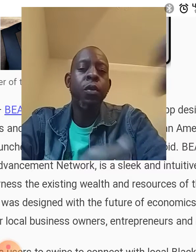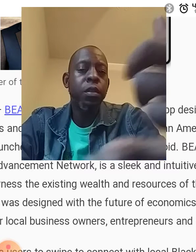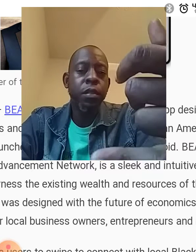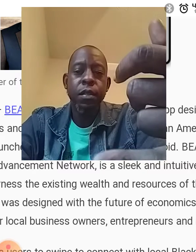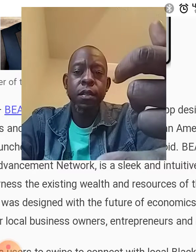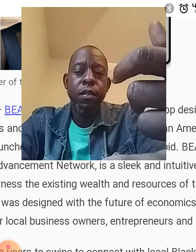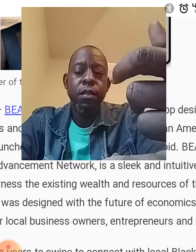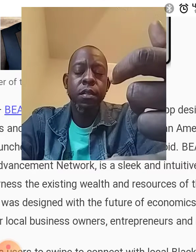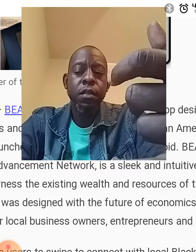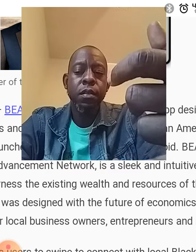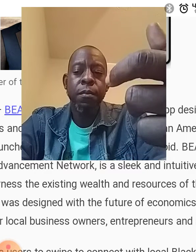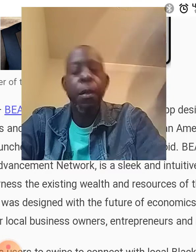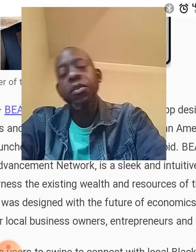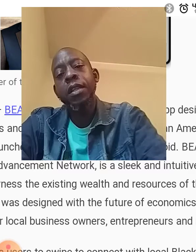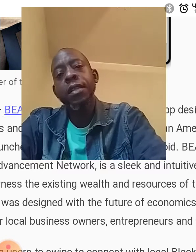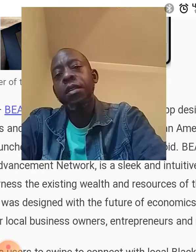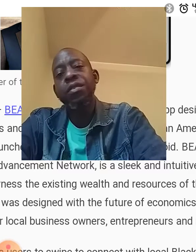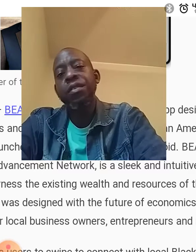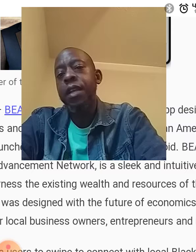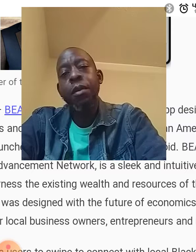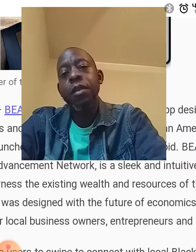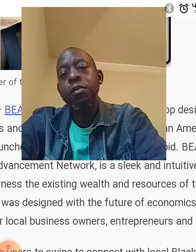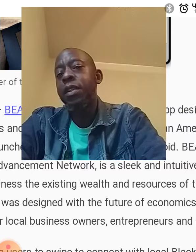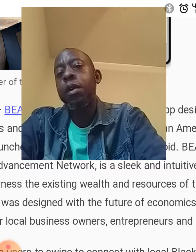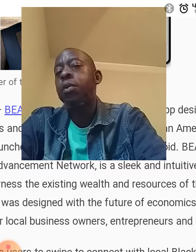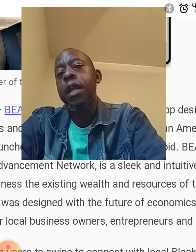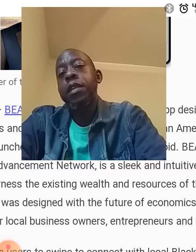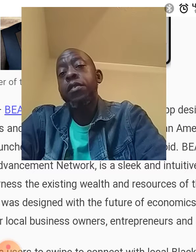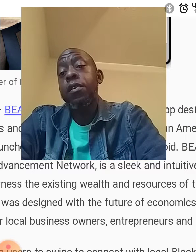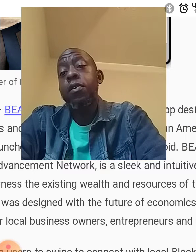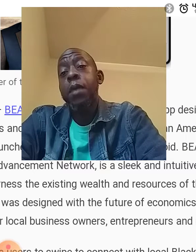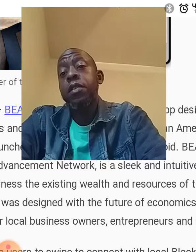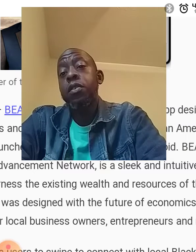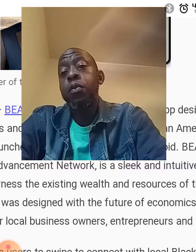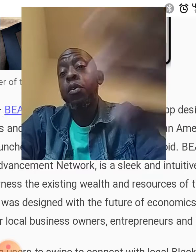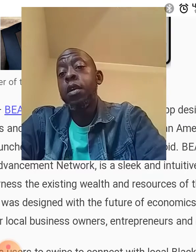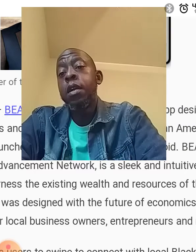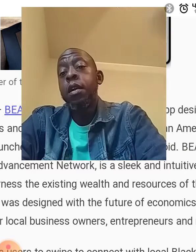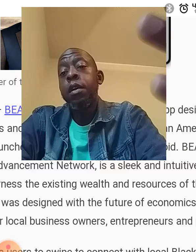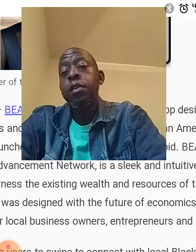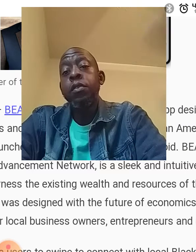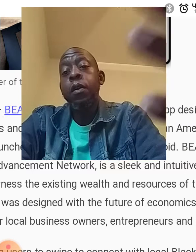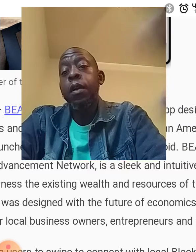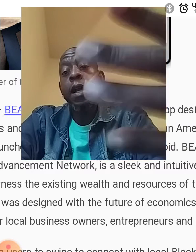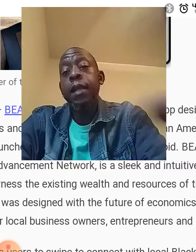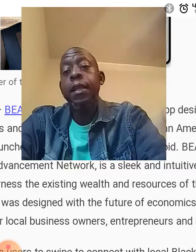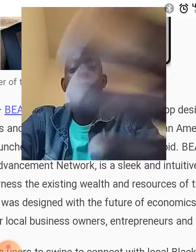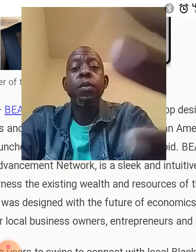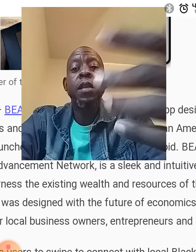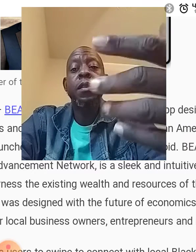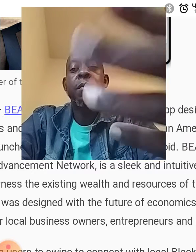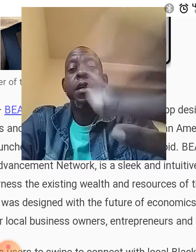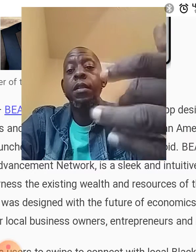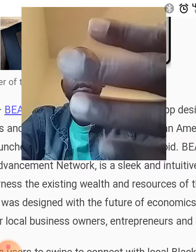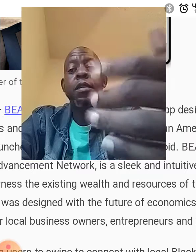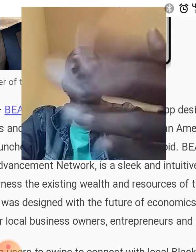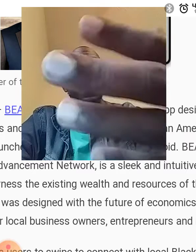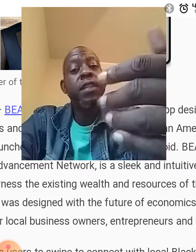you know, the most of these social networks, we know who they controlled by. So, you know, I can't do nothing